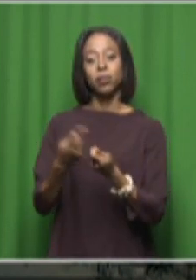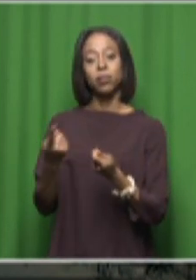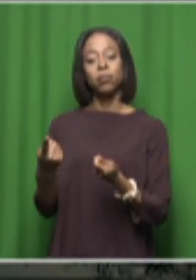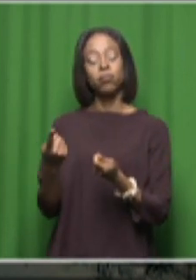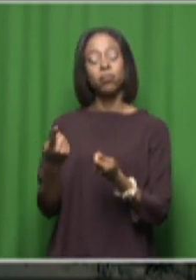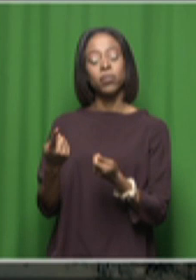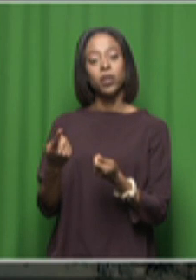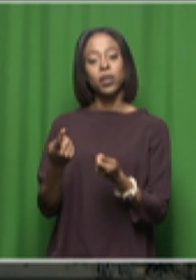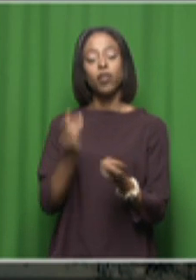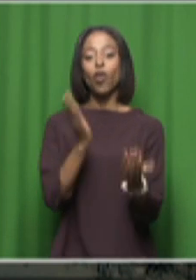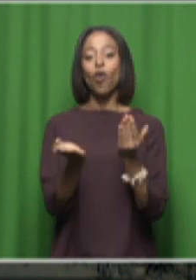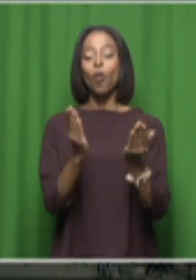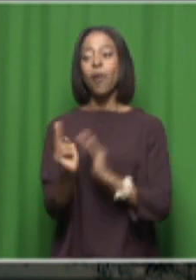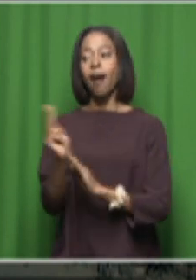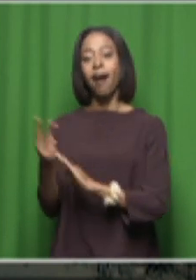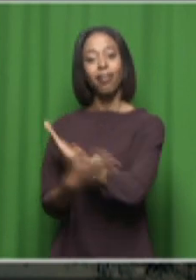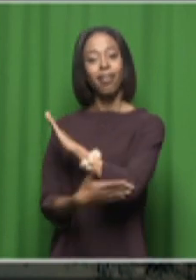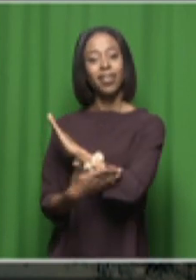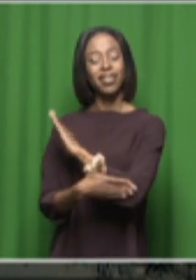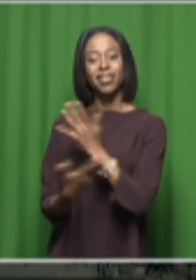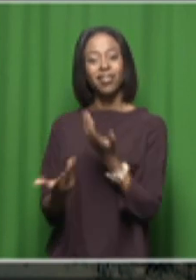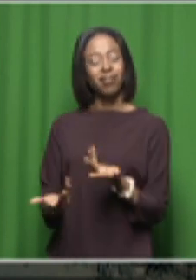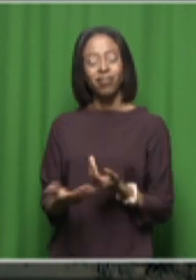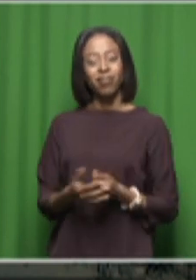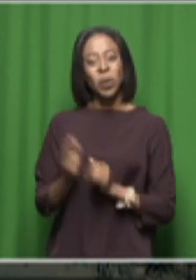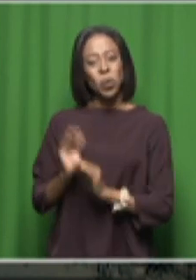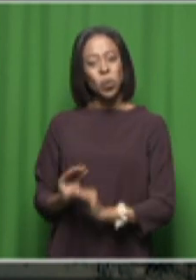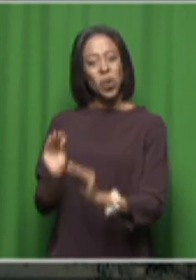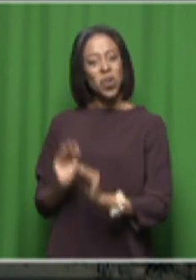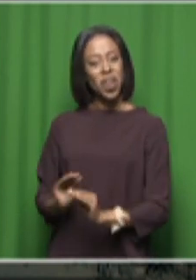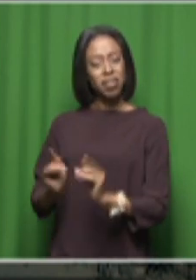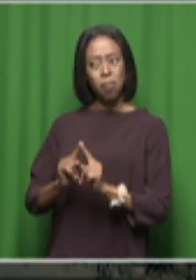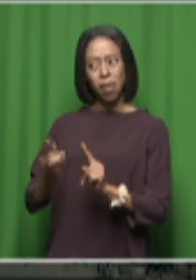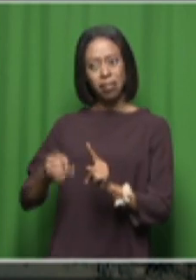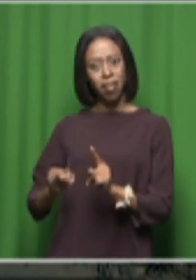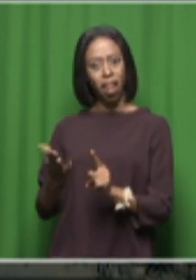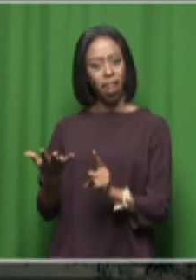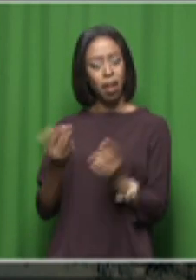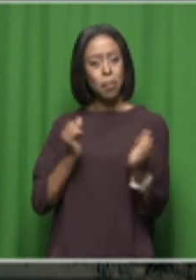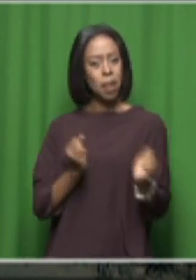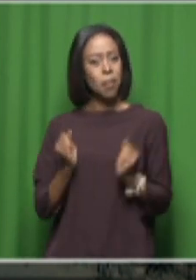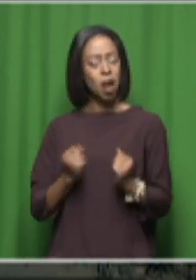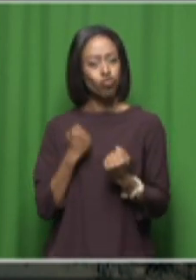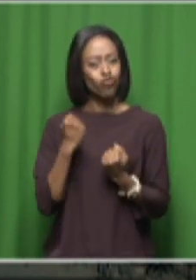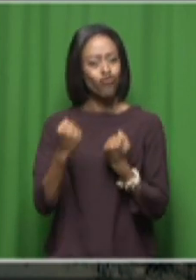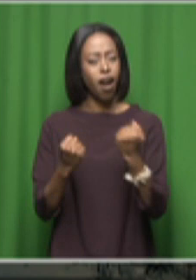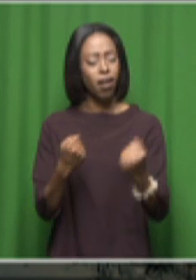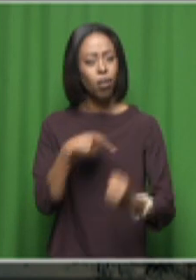than many other countries the world over, on education? Why are we struggling?